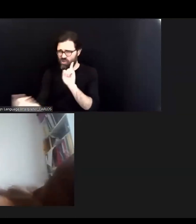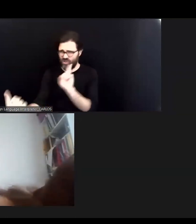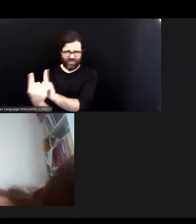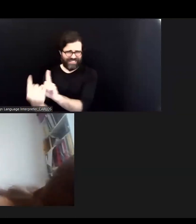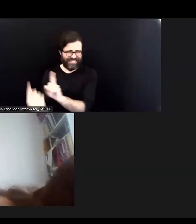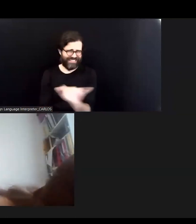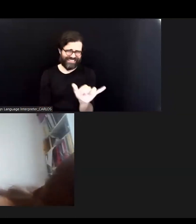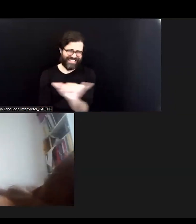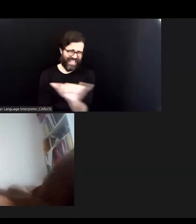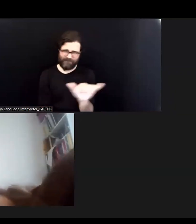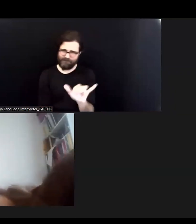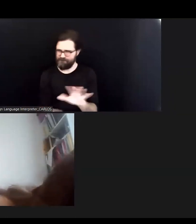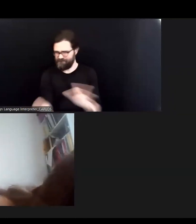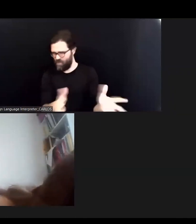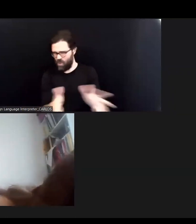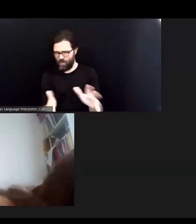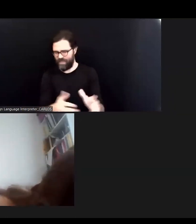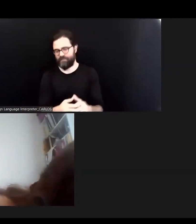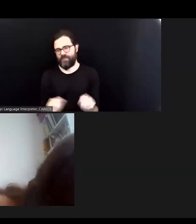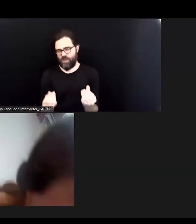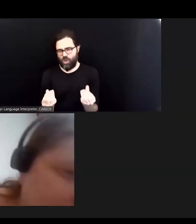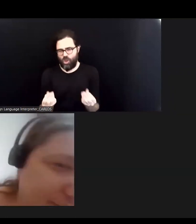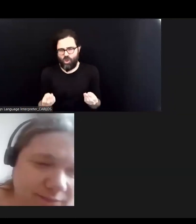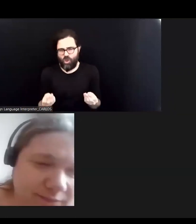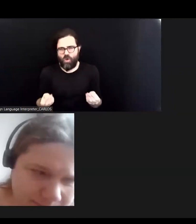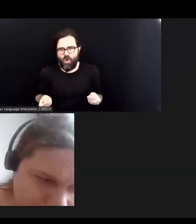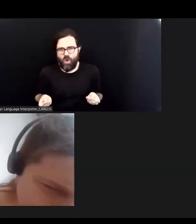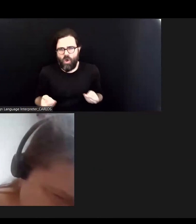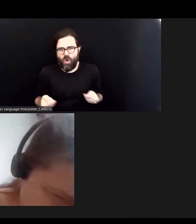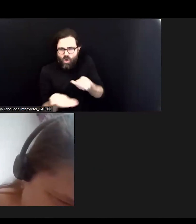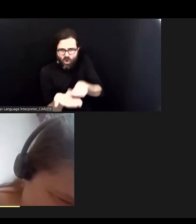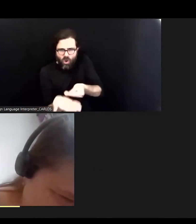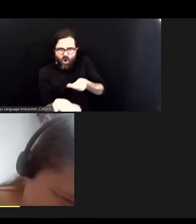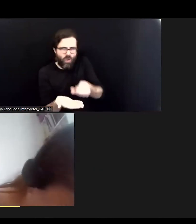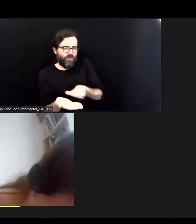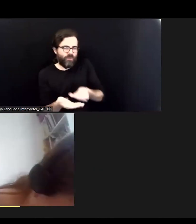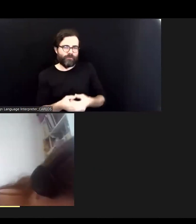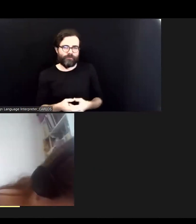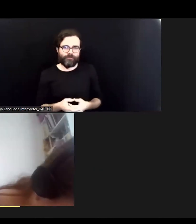question. So what I would say, certainly,